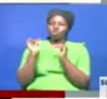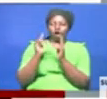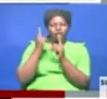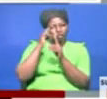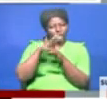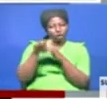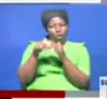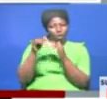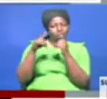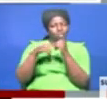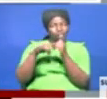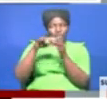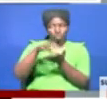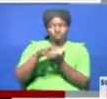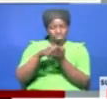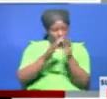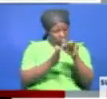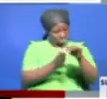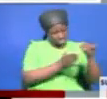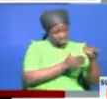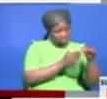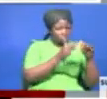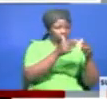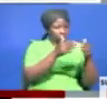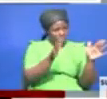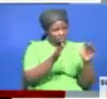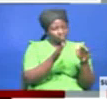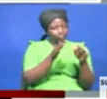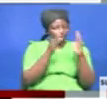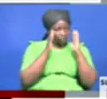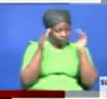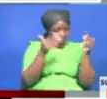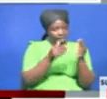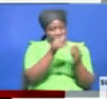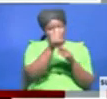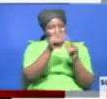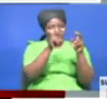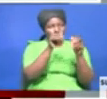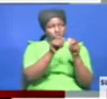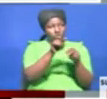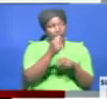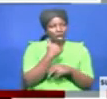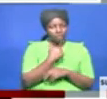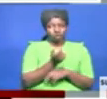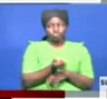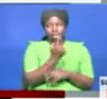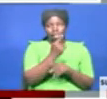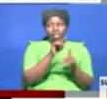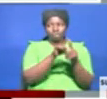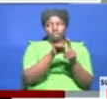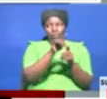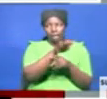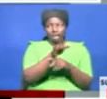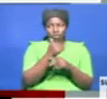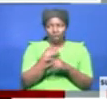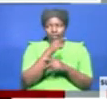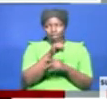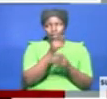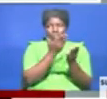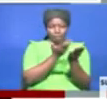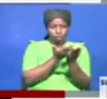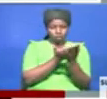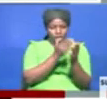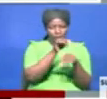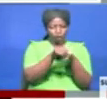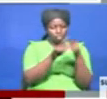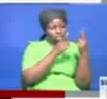from the transparency, now let's delve into the issue. The other issue that you have raised as grounds to have this petition is the role of the